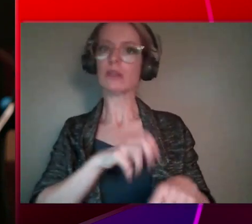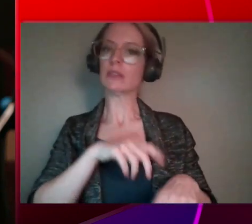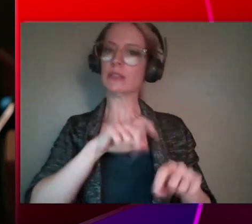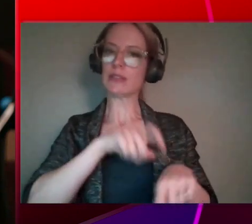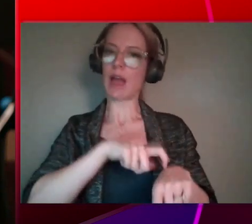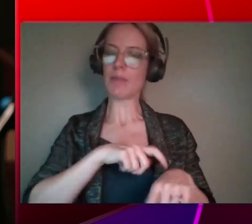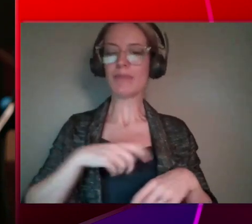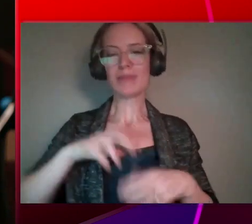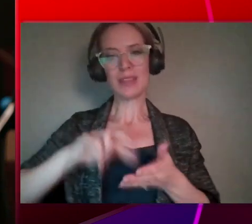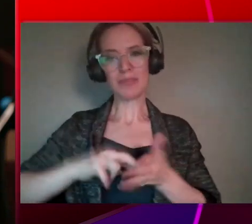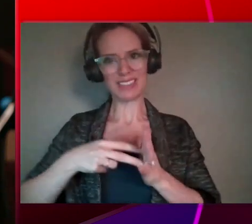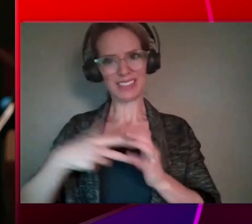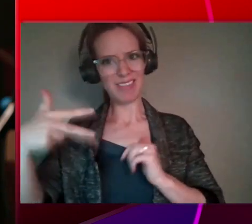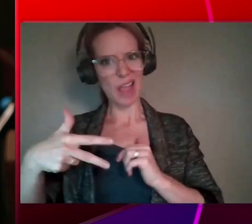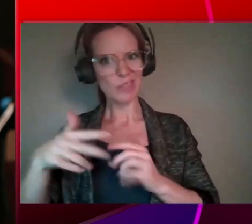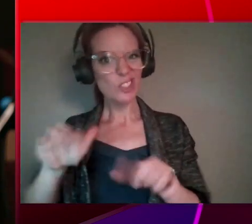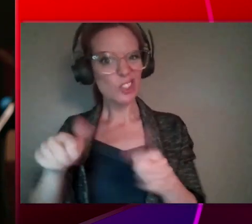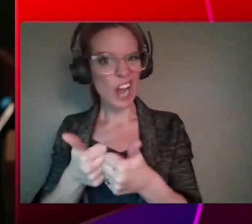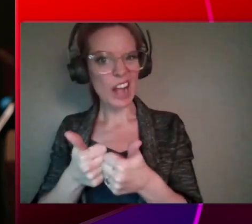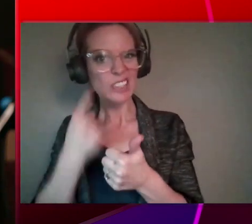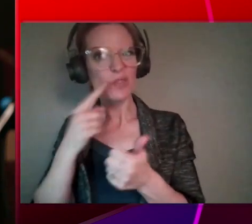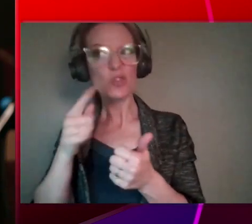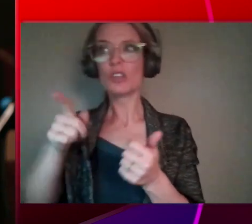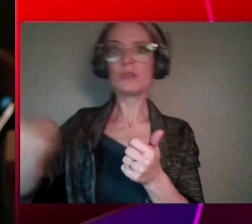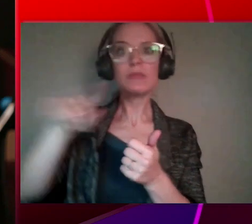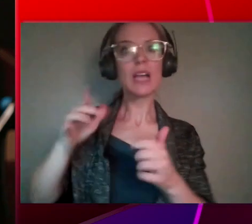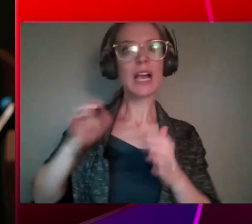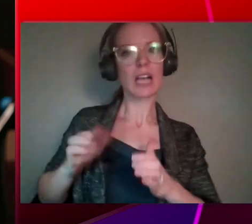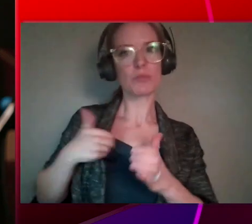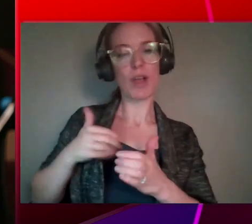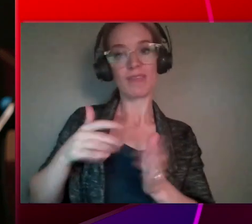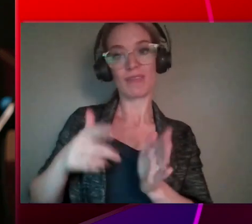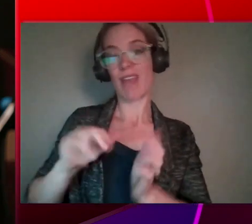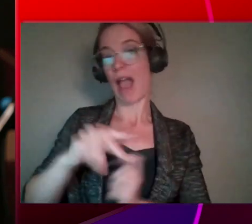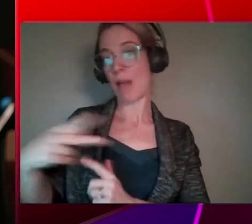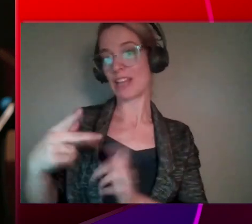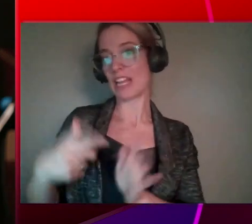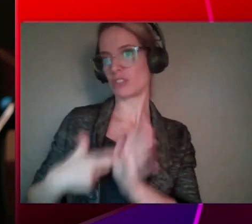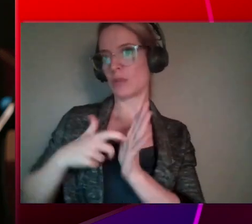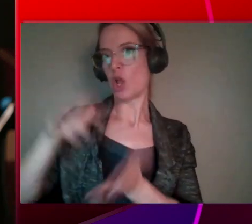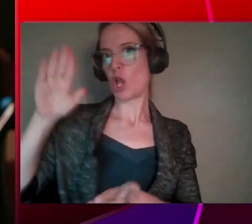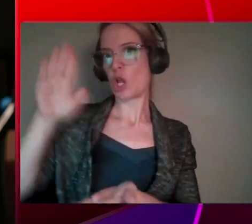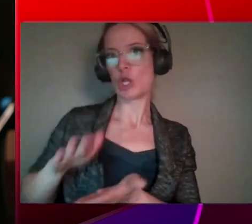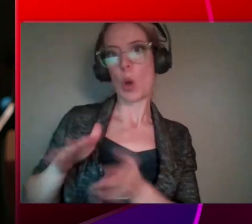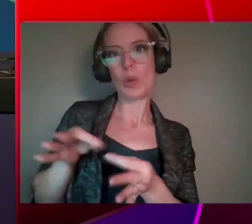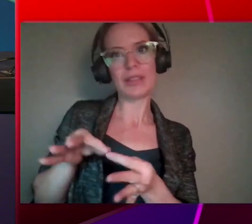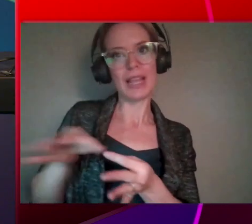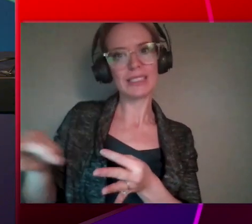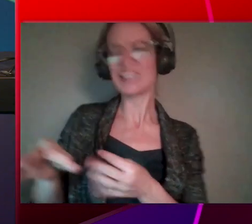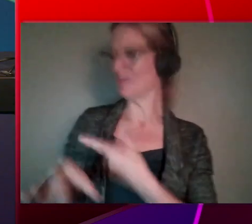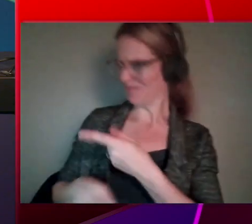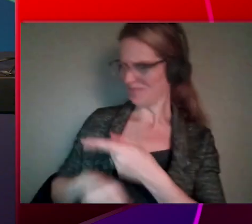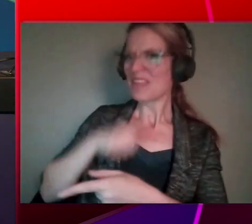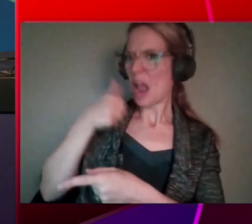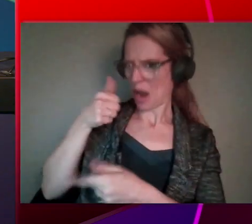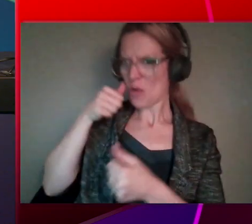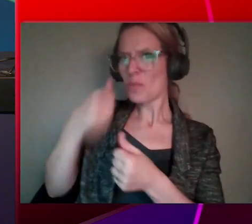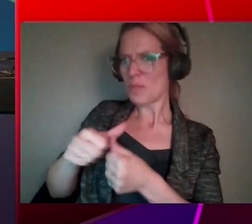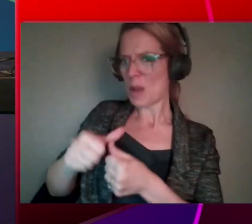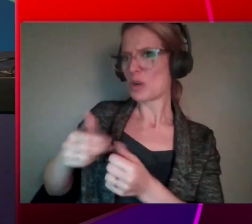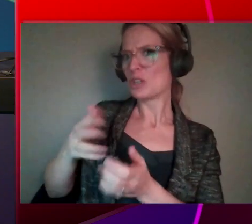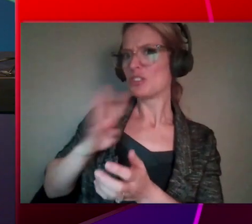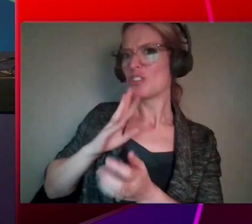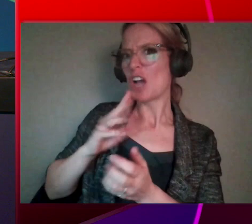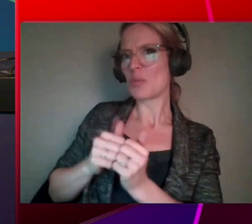for customers that have applications with low latency requirements. Yeah, I remember talking to some customers before that were trying to keep a Lambda function warmed up